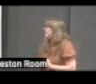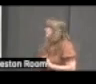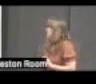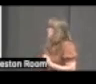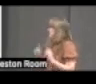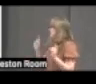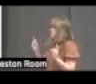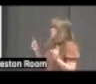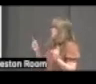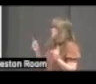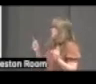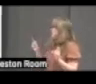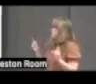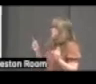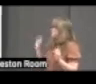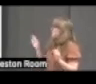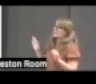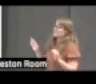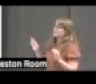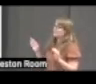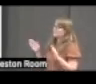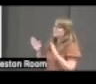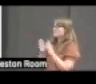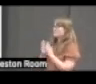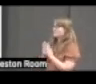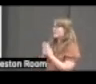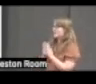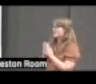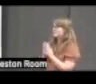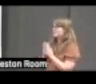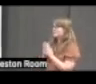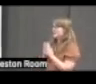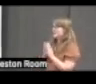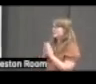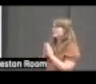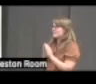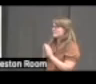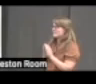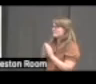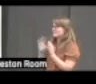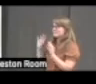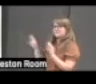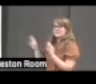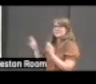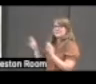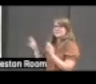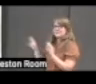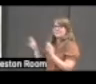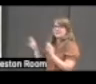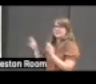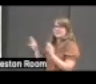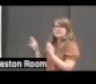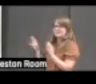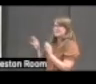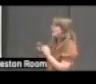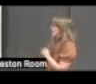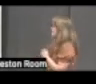in that the panda produces the smallest baby to the ratio of the